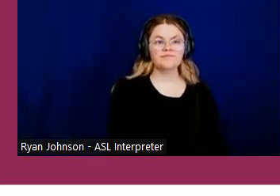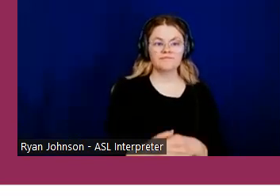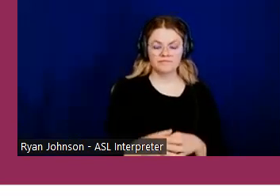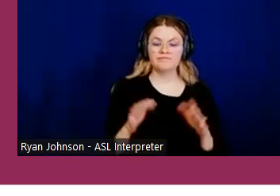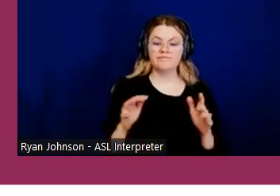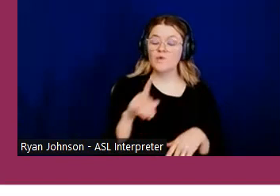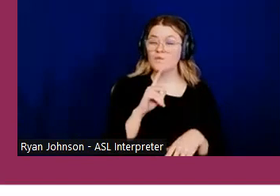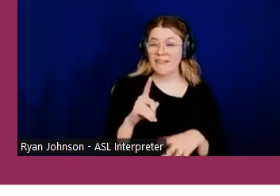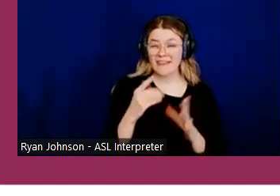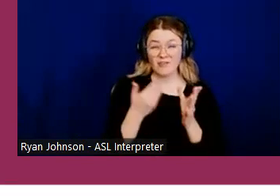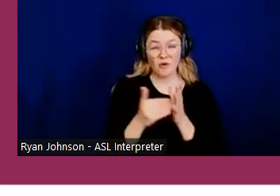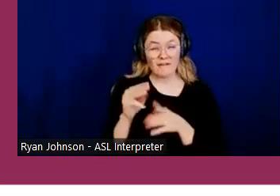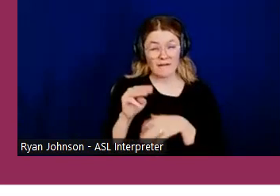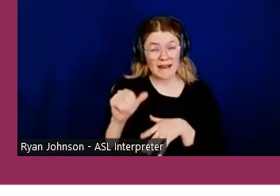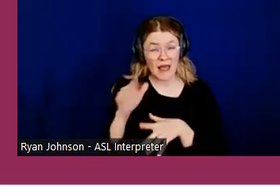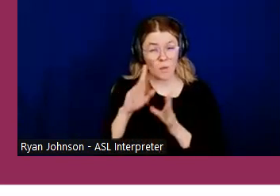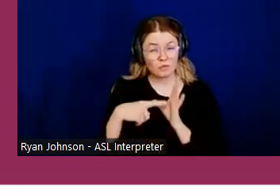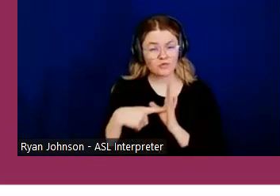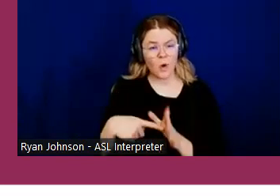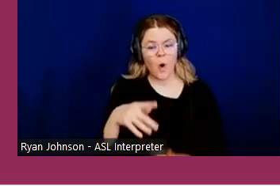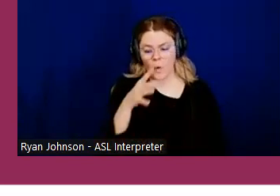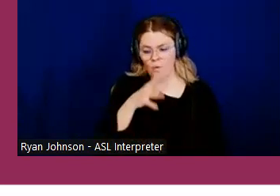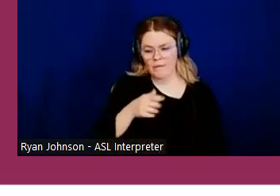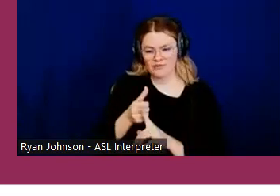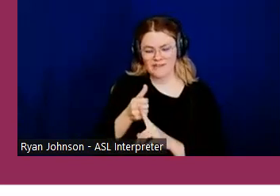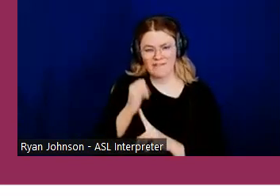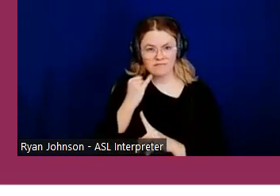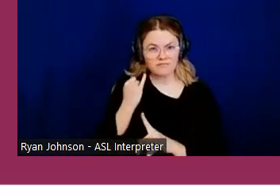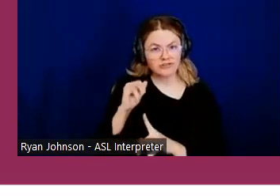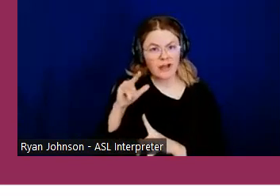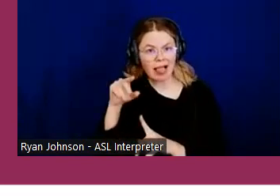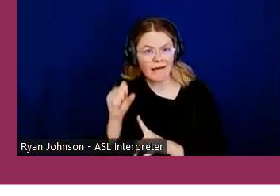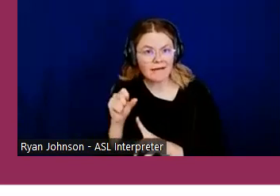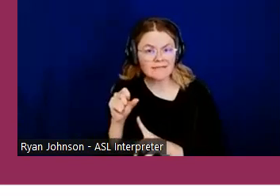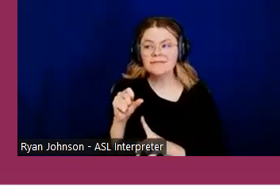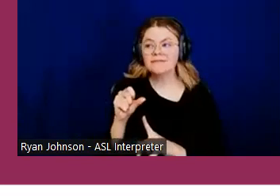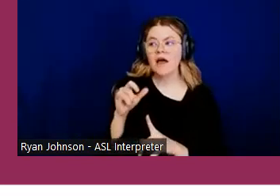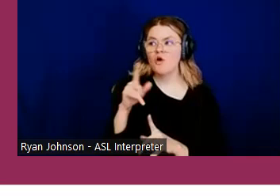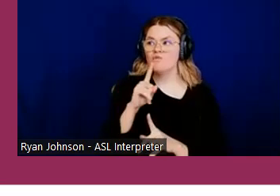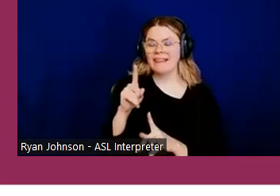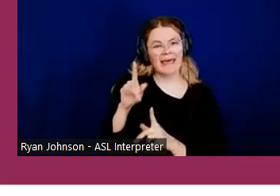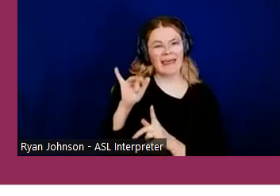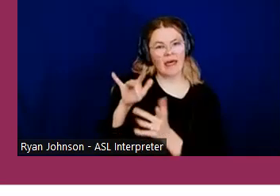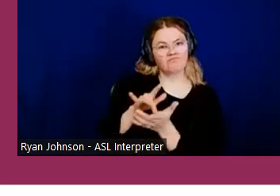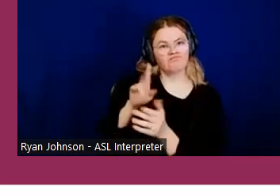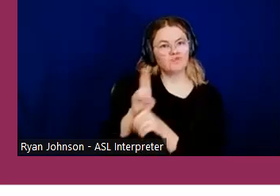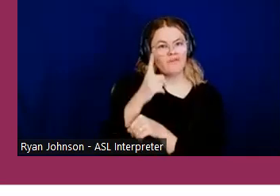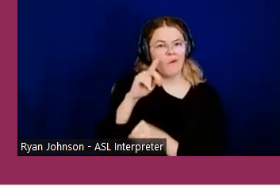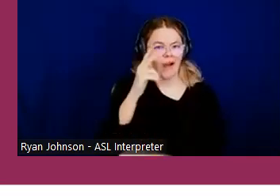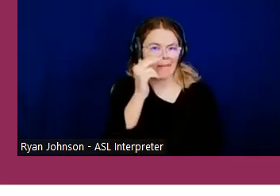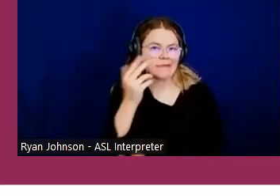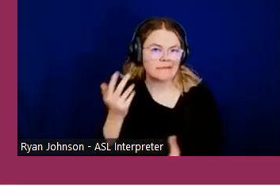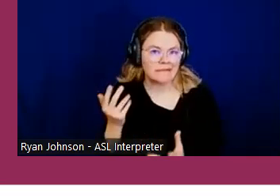often portrayed to be normal and often used for comedy purposes, whereas a